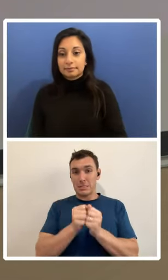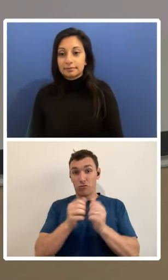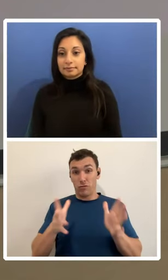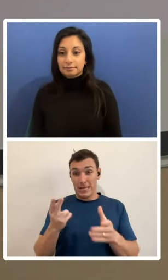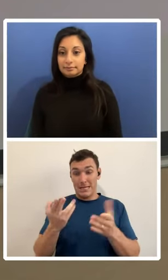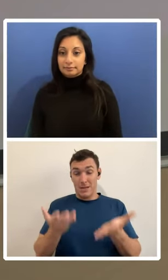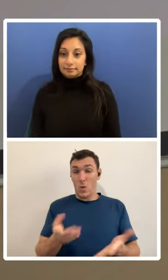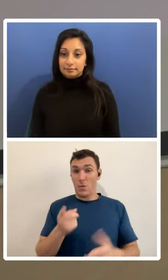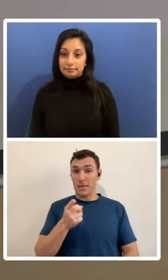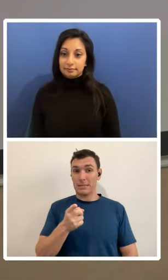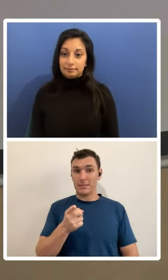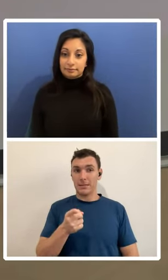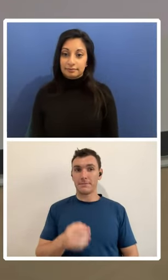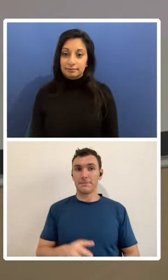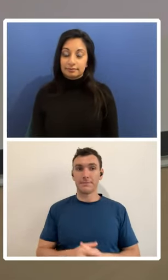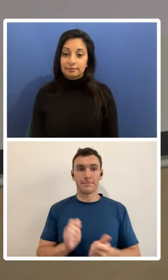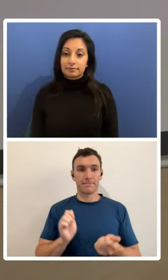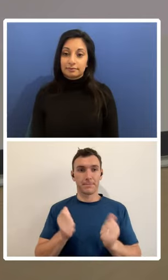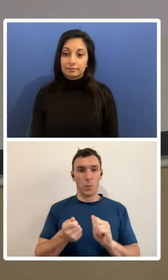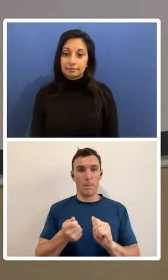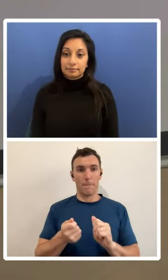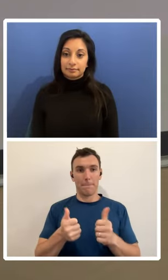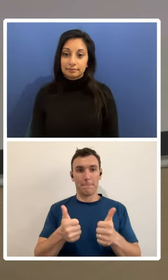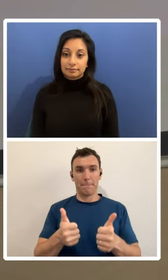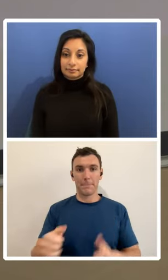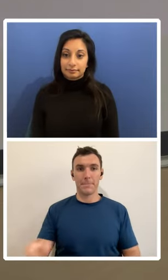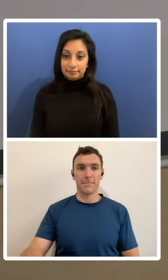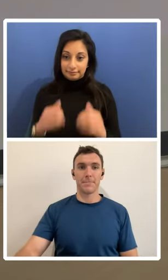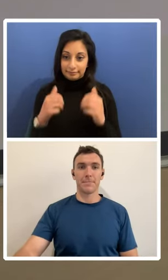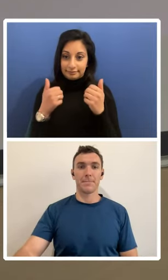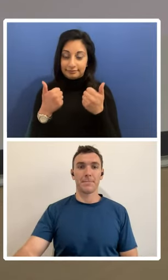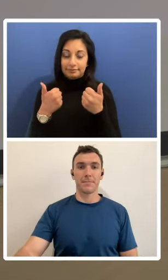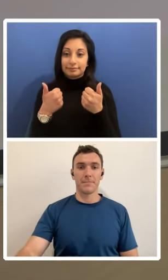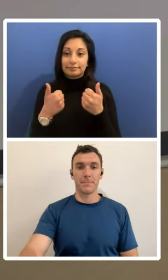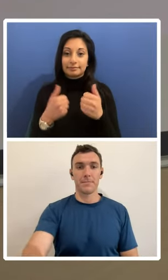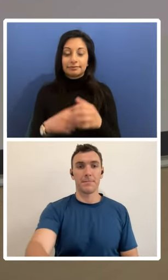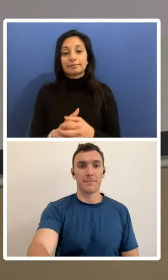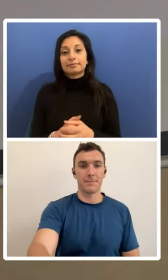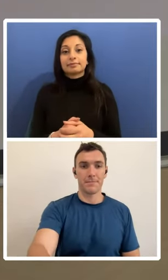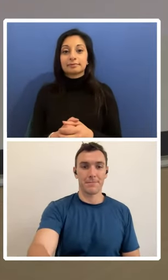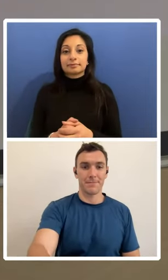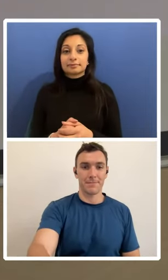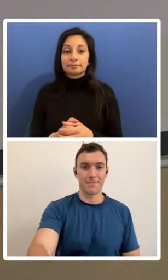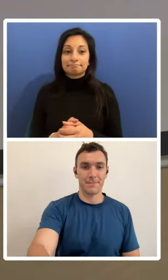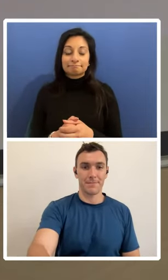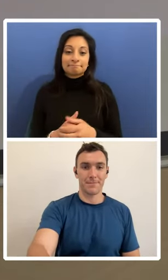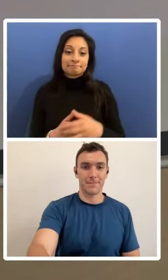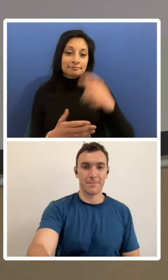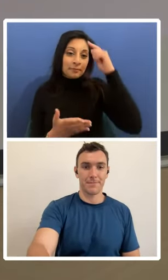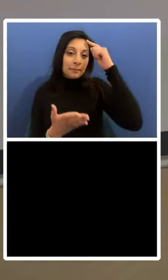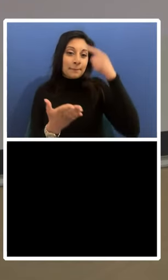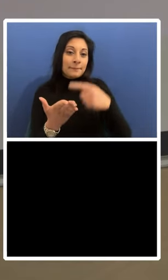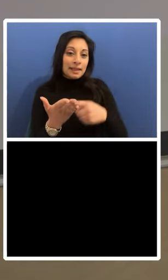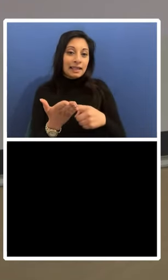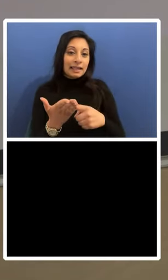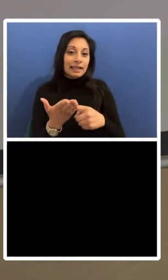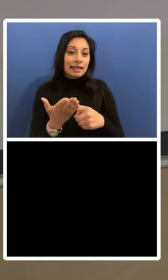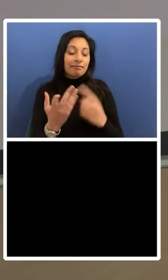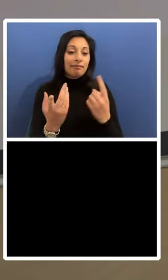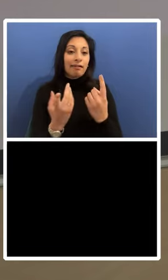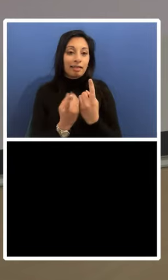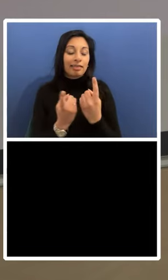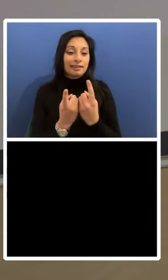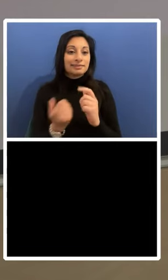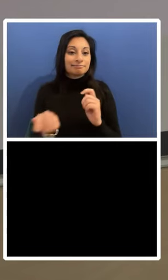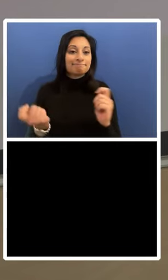I'm very hopeful. Okay. I'm feeling really optimistic at the minute. Glad I think to that things that. Are changing. I genuinely believe that. The fact that, you know, the majority of the